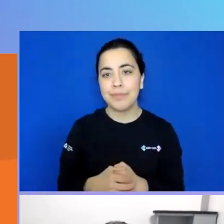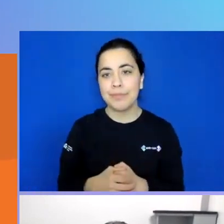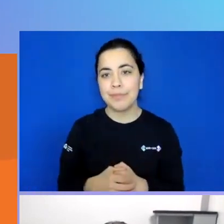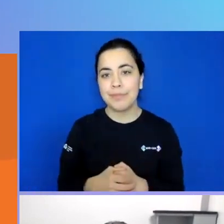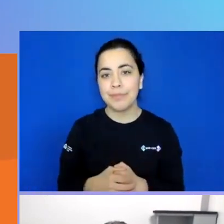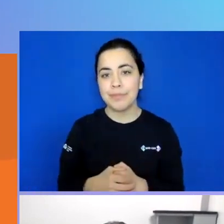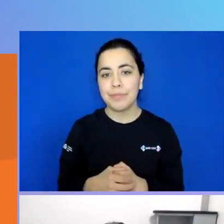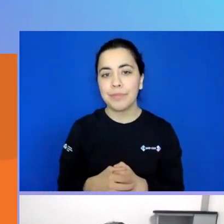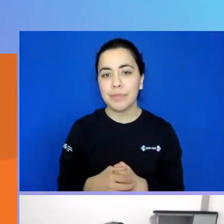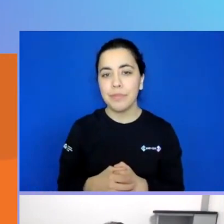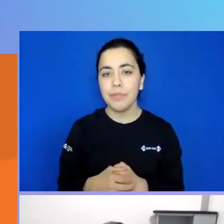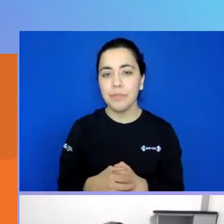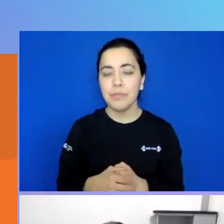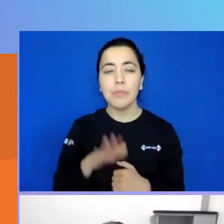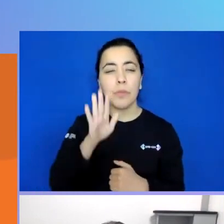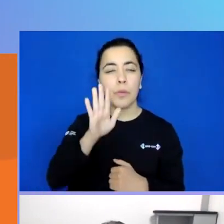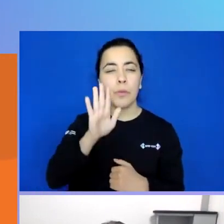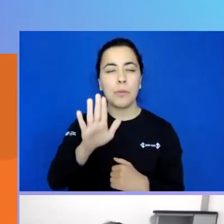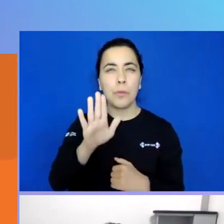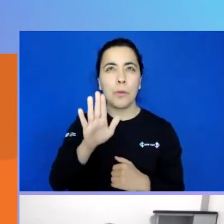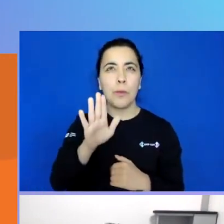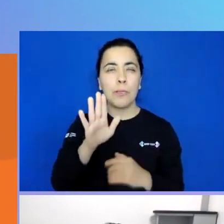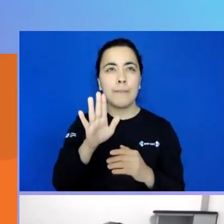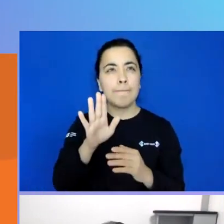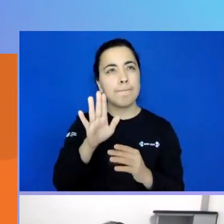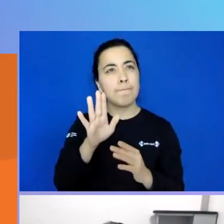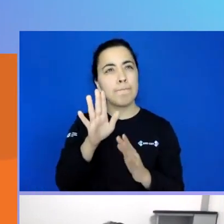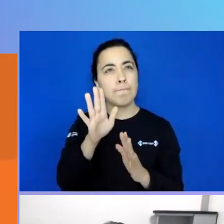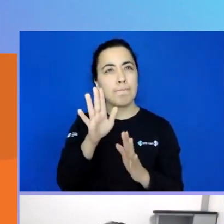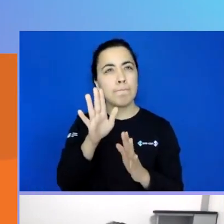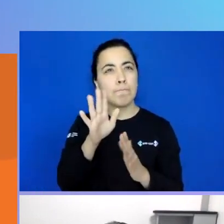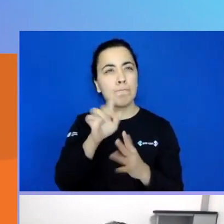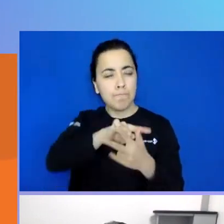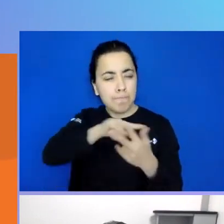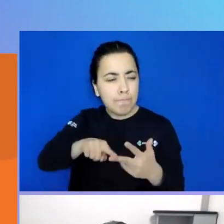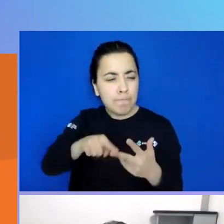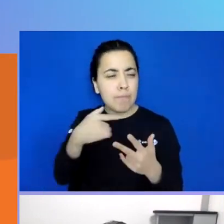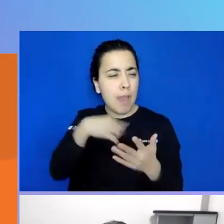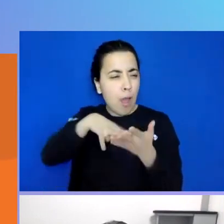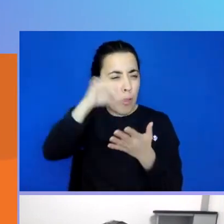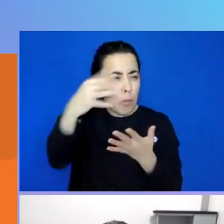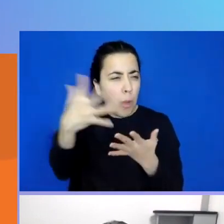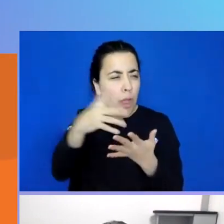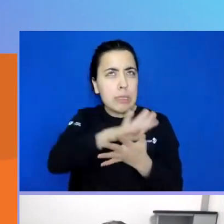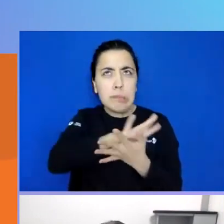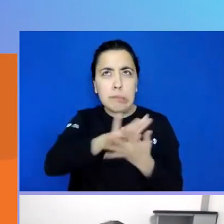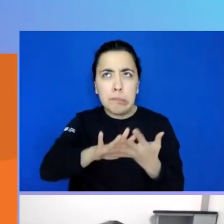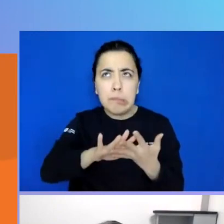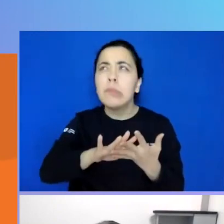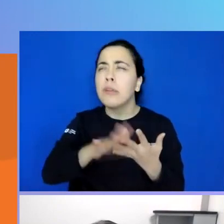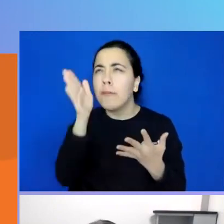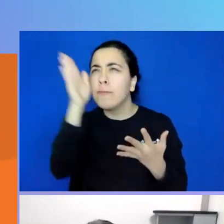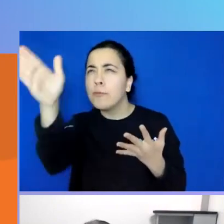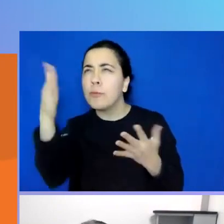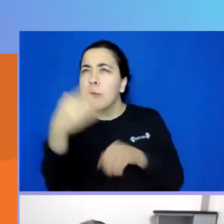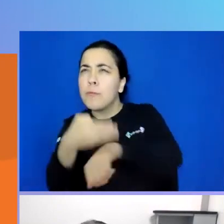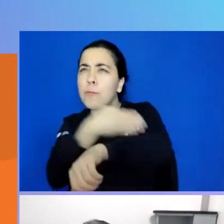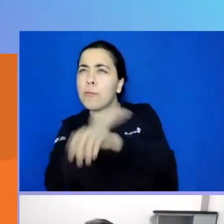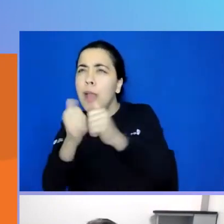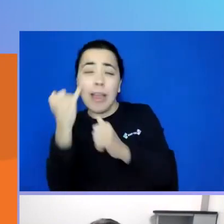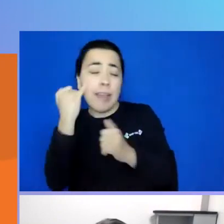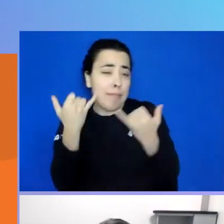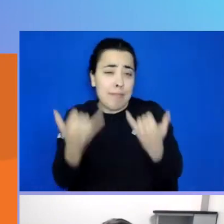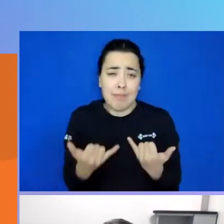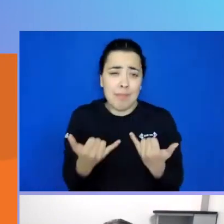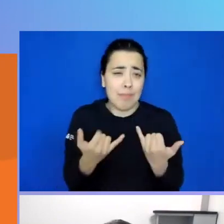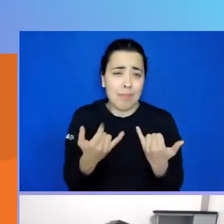look at your key takeaways for your future improvement. So even if this went really well, this was a